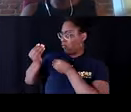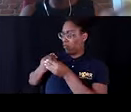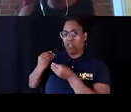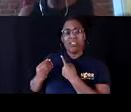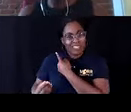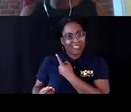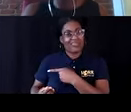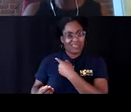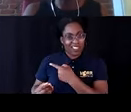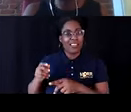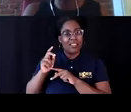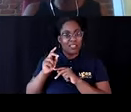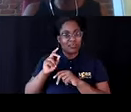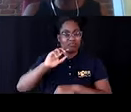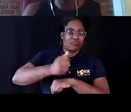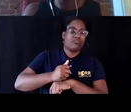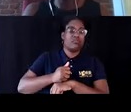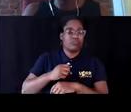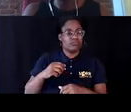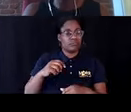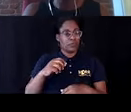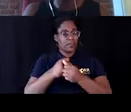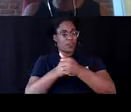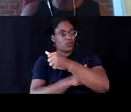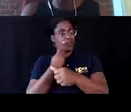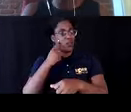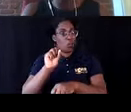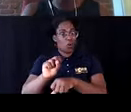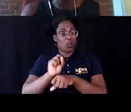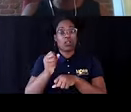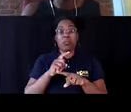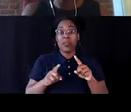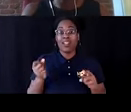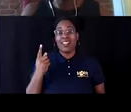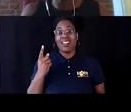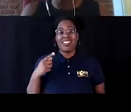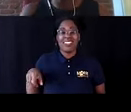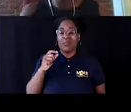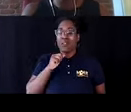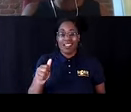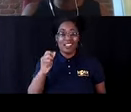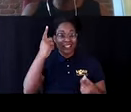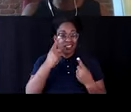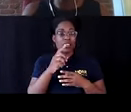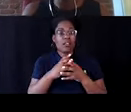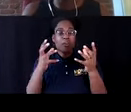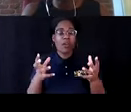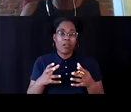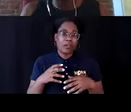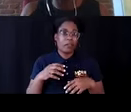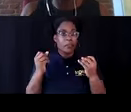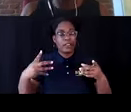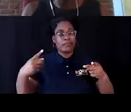say that they also were thinking about the many contradictions that were caused by their own thinking and their